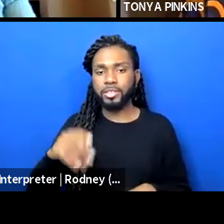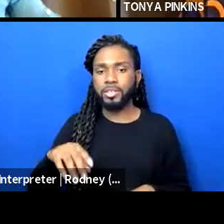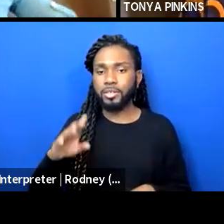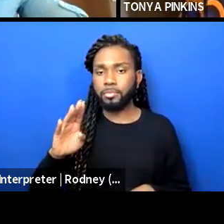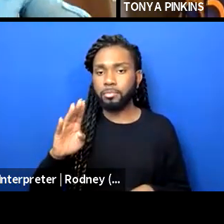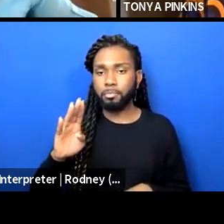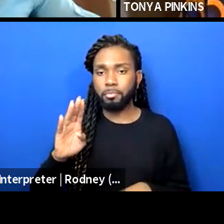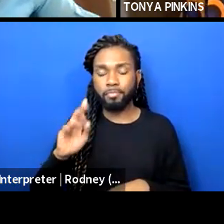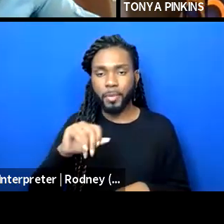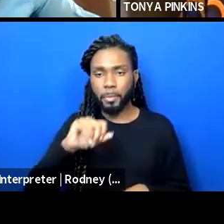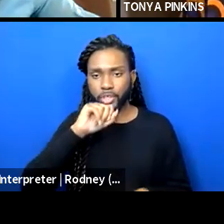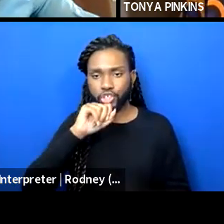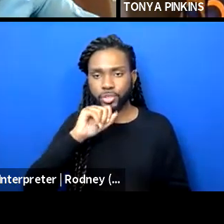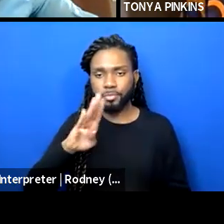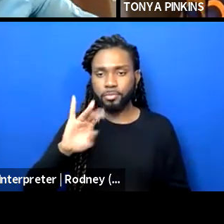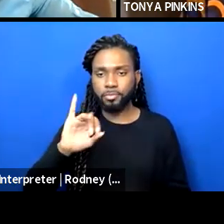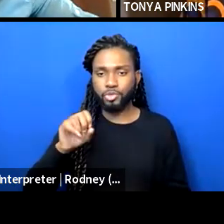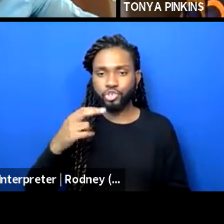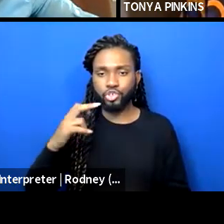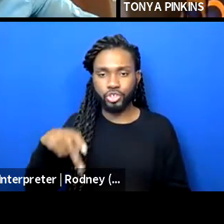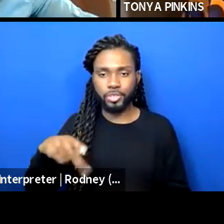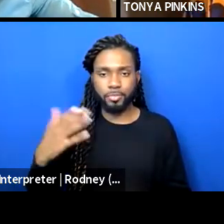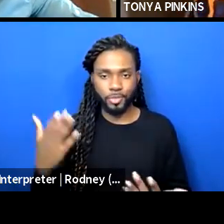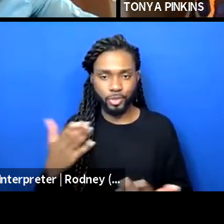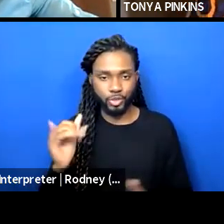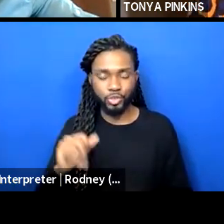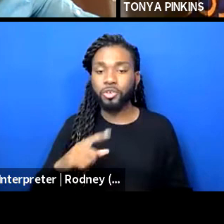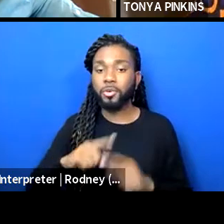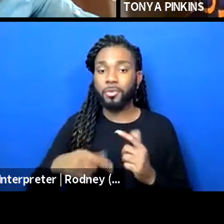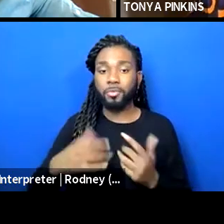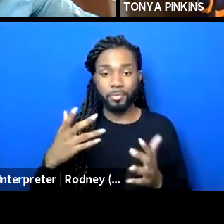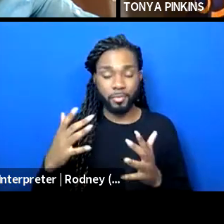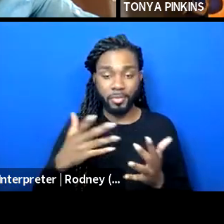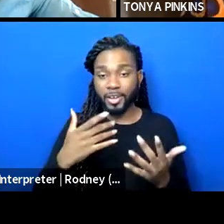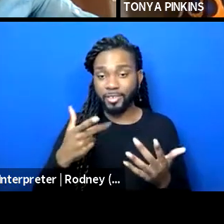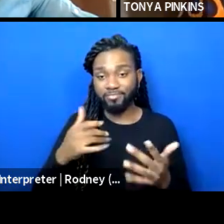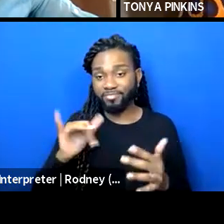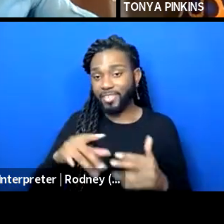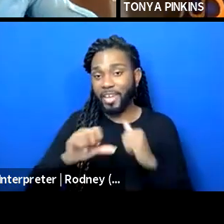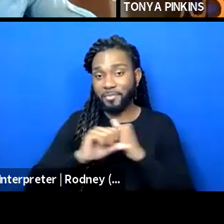So all the shout outs and mic drop.